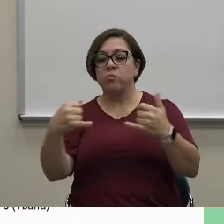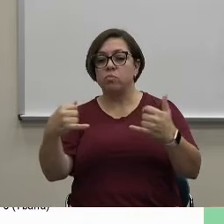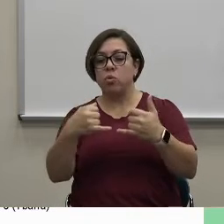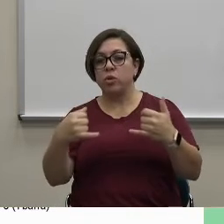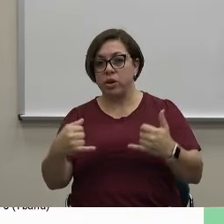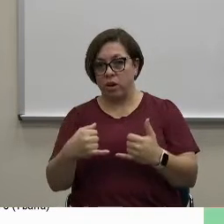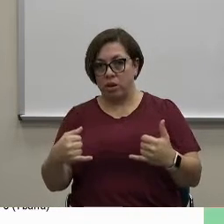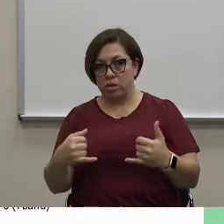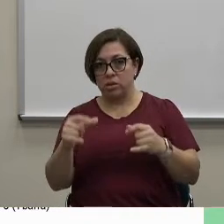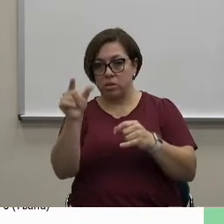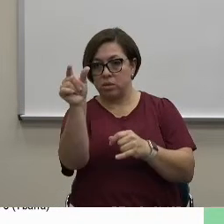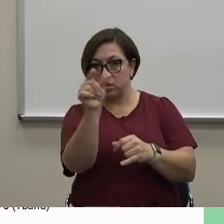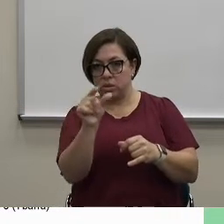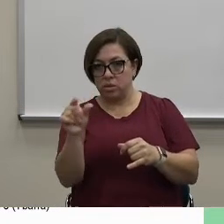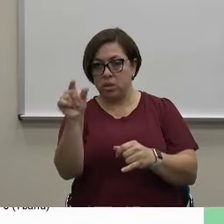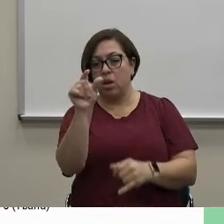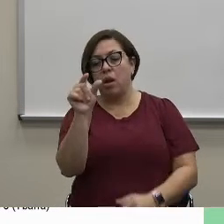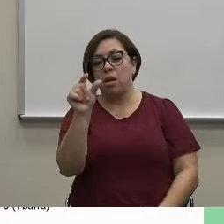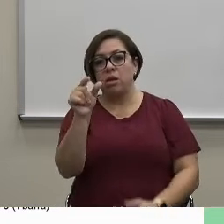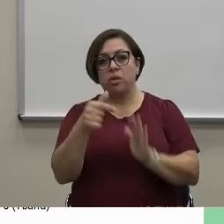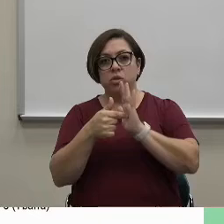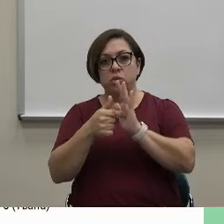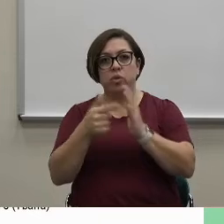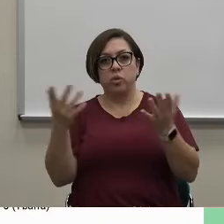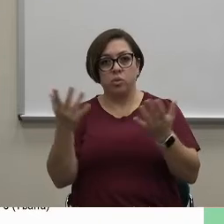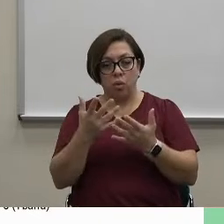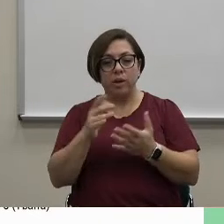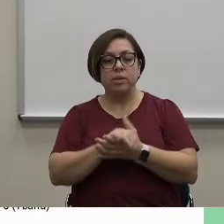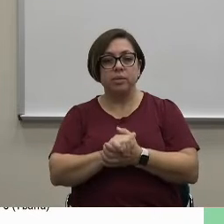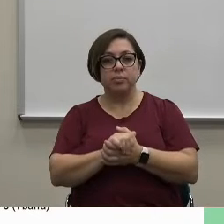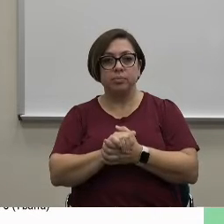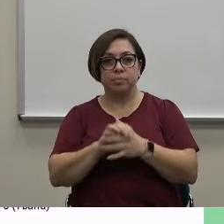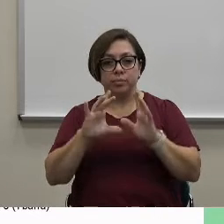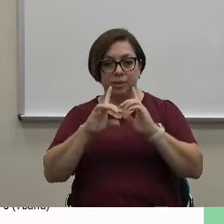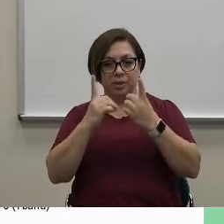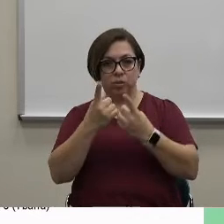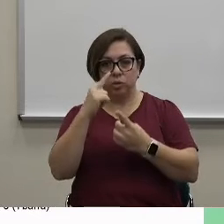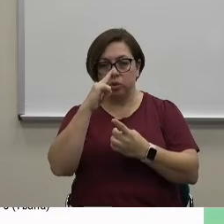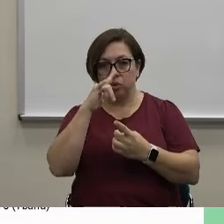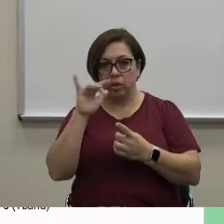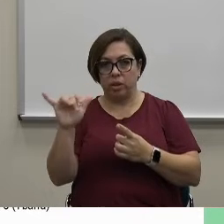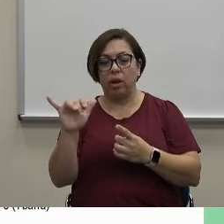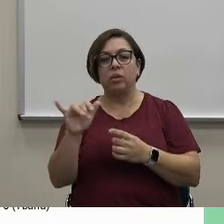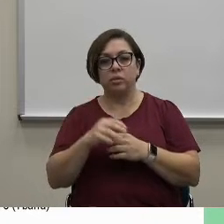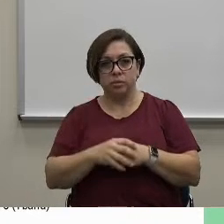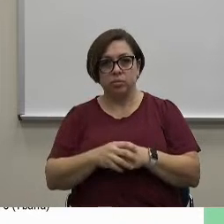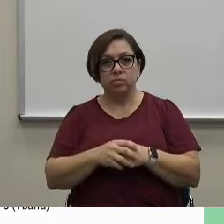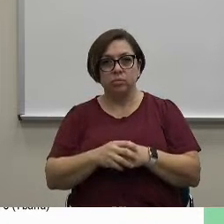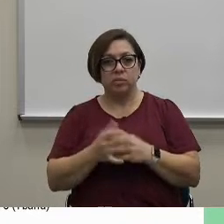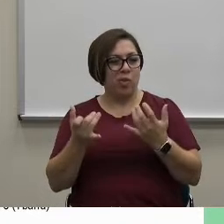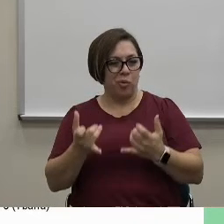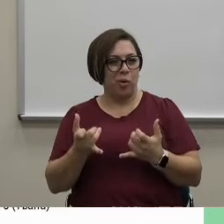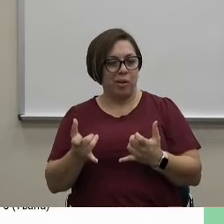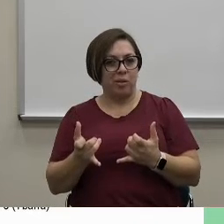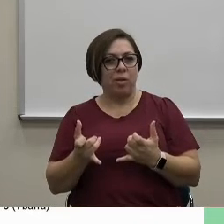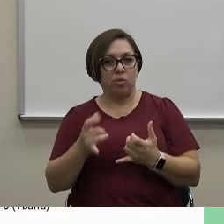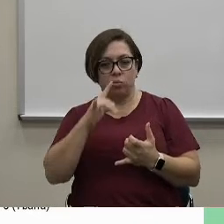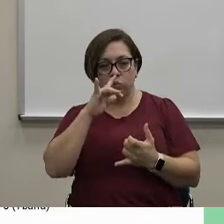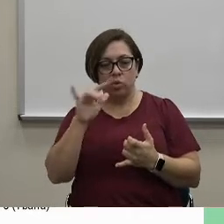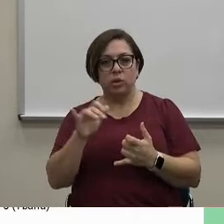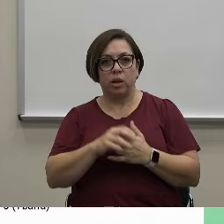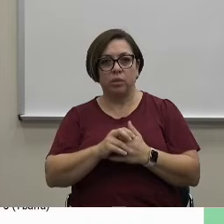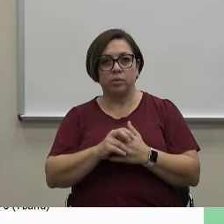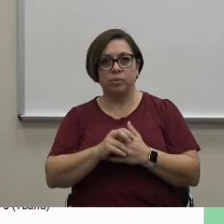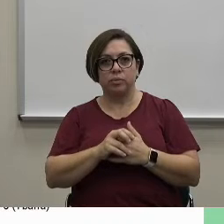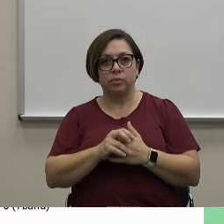red border lines are showing you what the benchmark districts looked like originally, or what their current status is. The shading